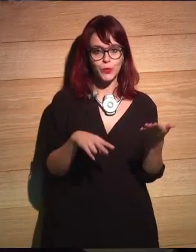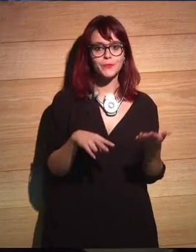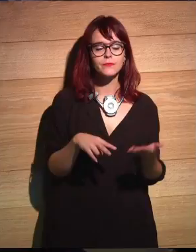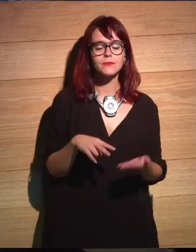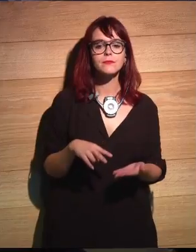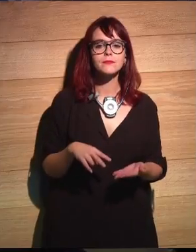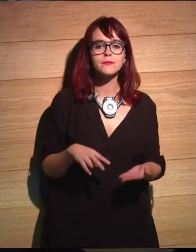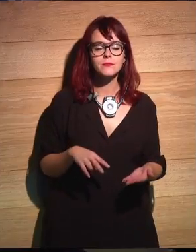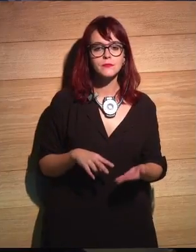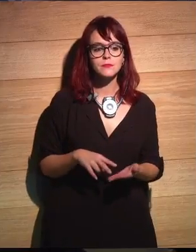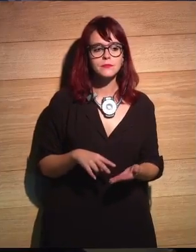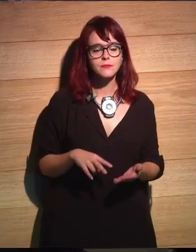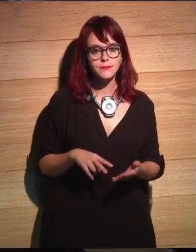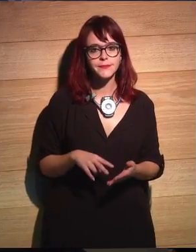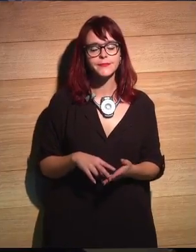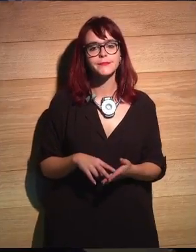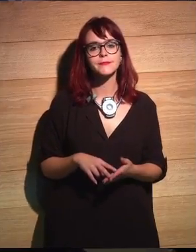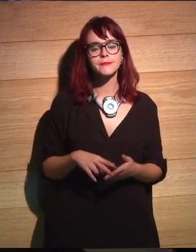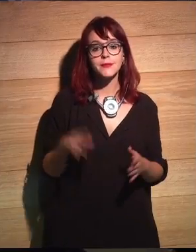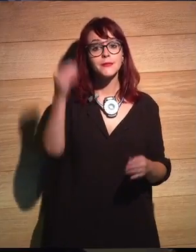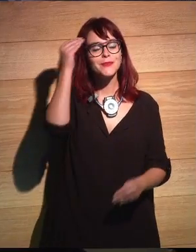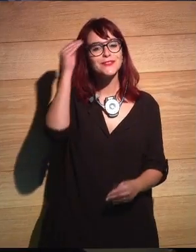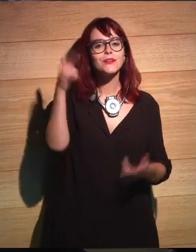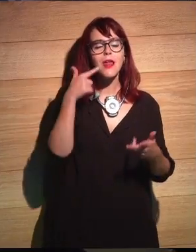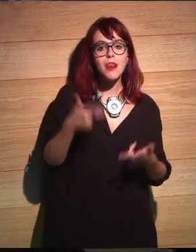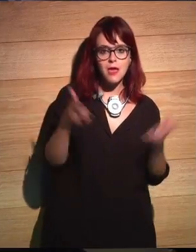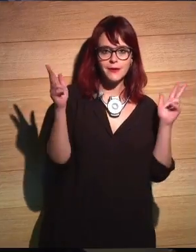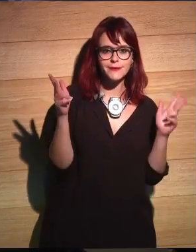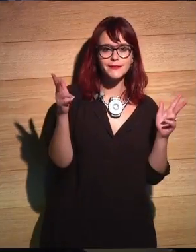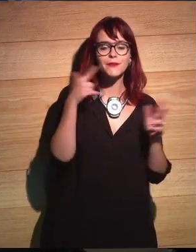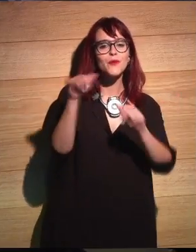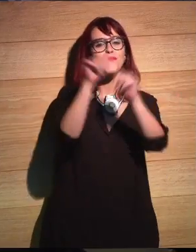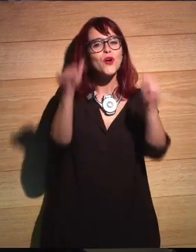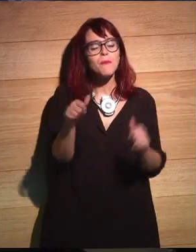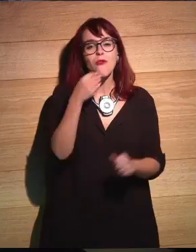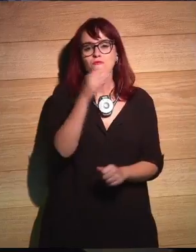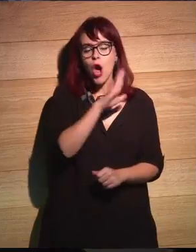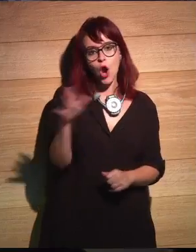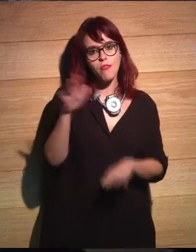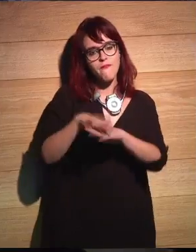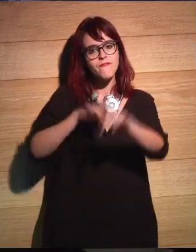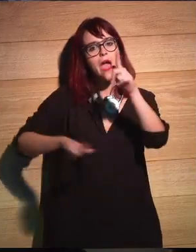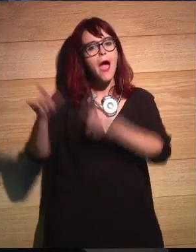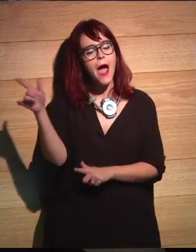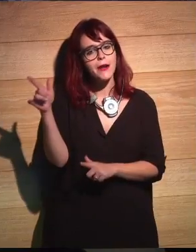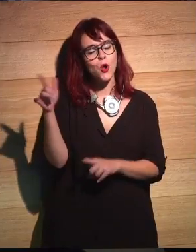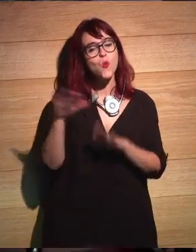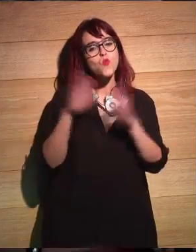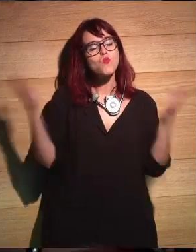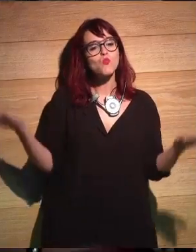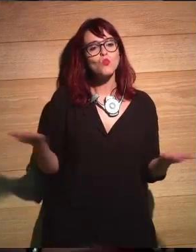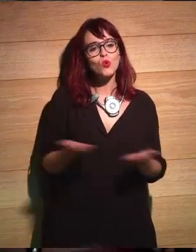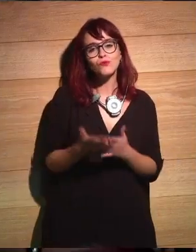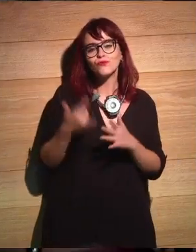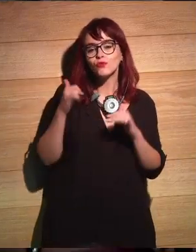the experience of reading. I think that reading is the best way to